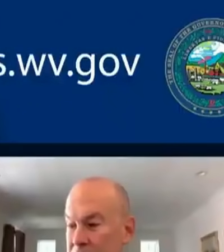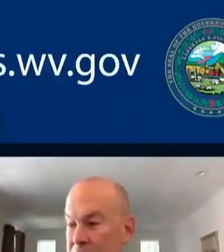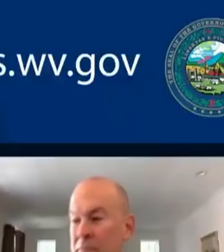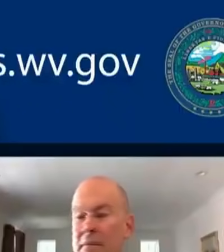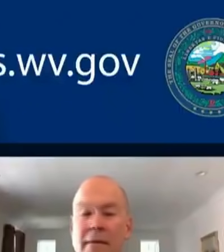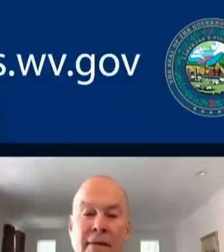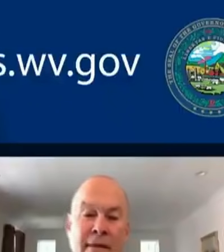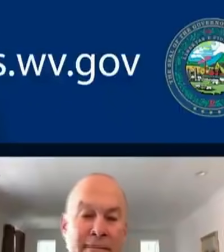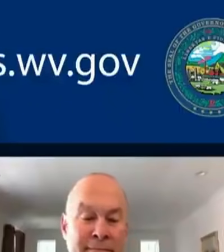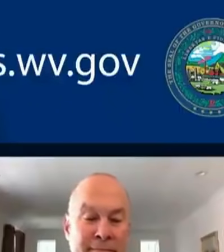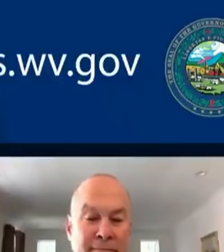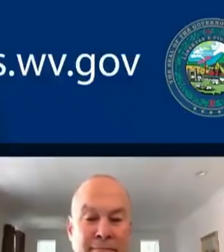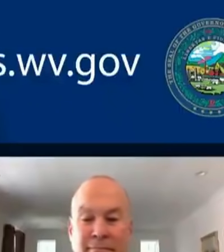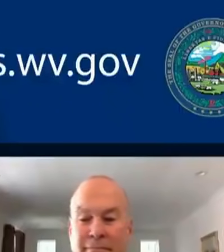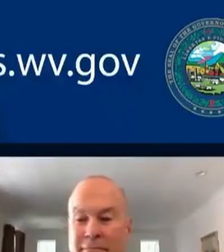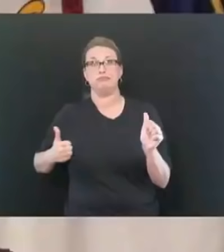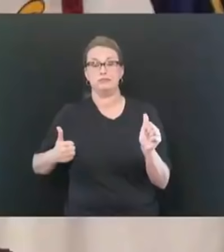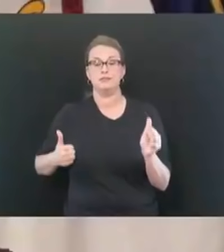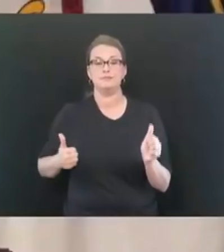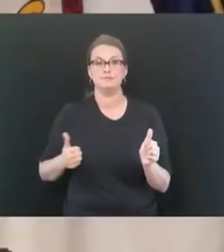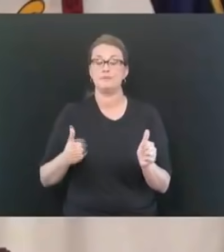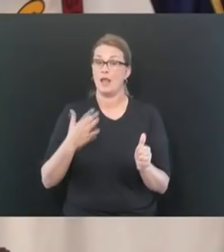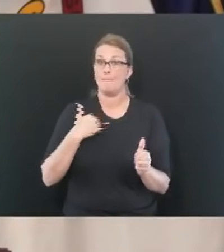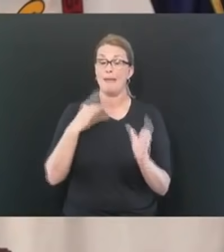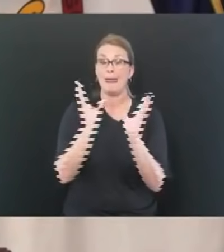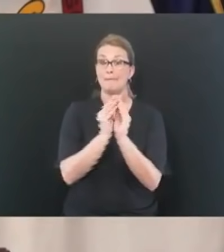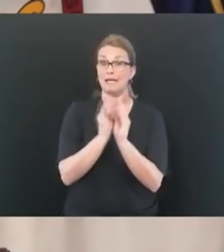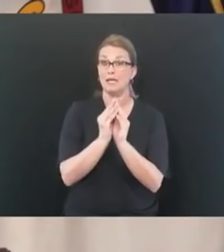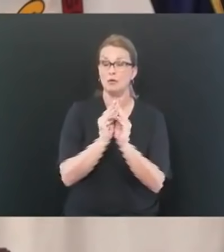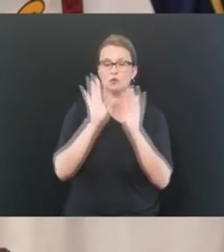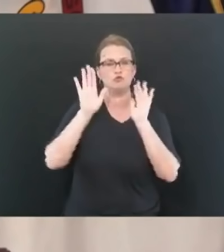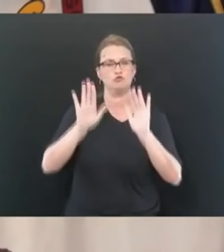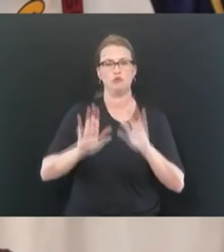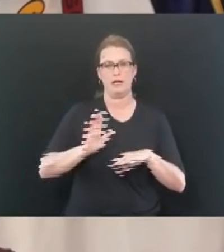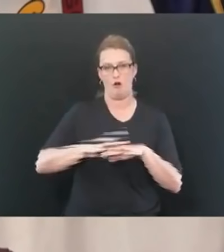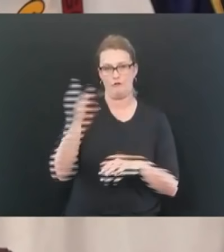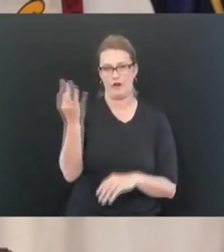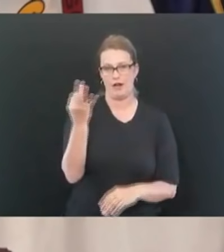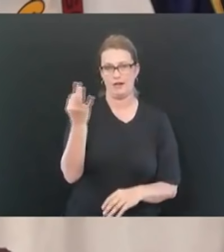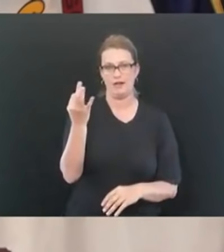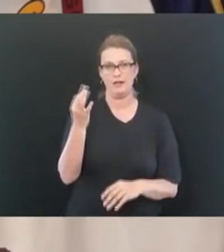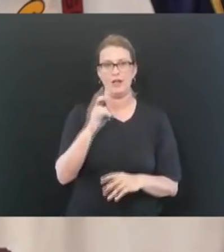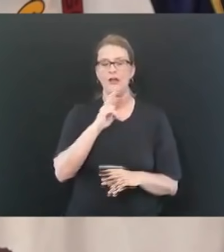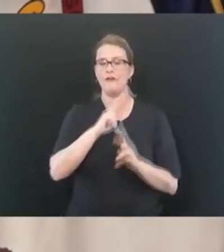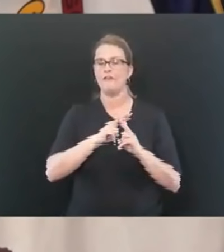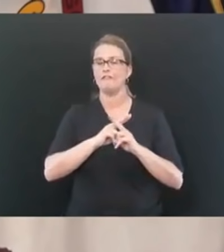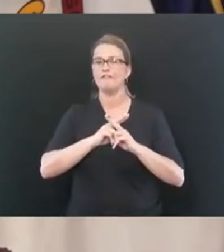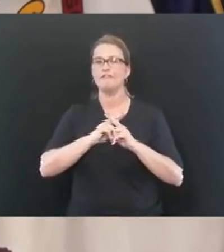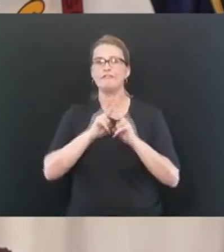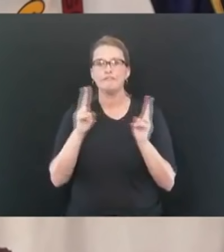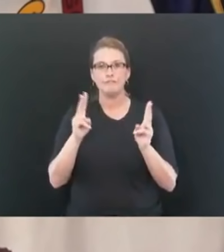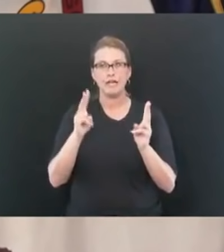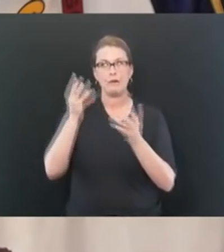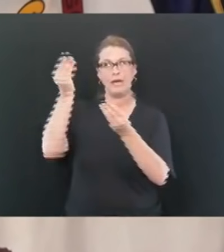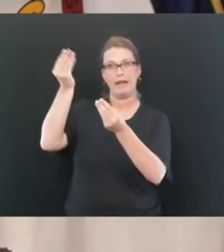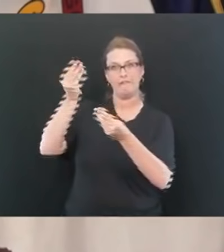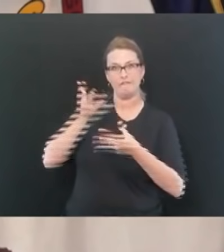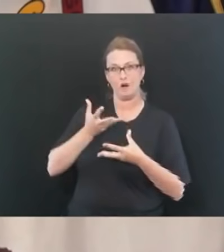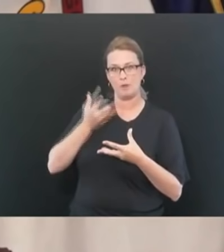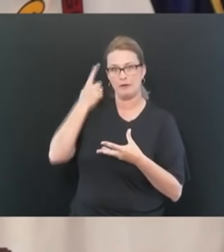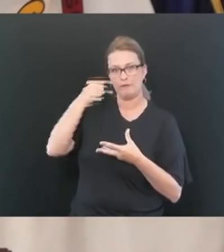Brad, the meeting was great. The meeting was extremely informative to me, because it